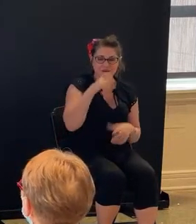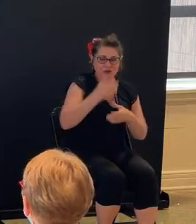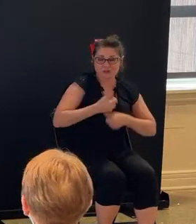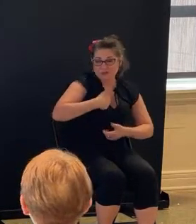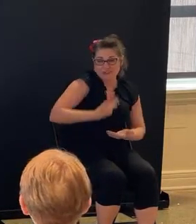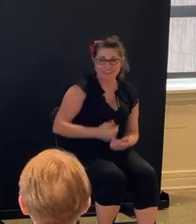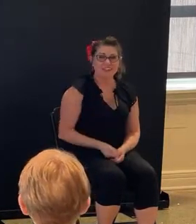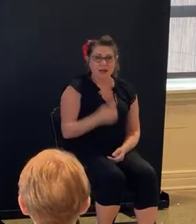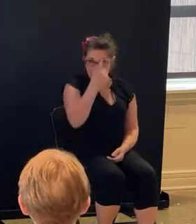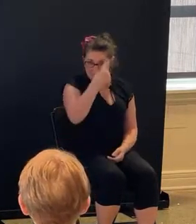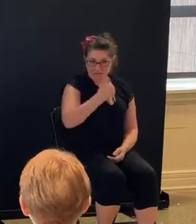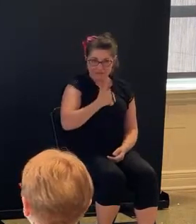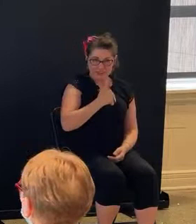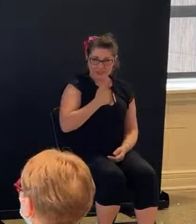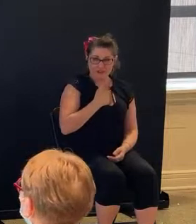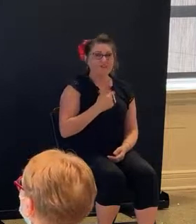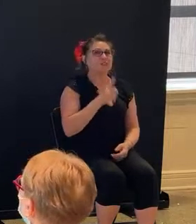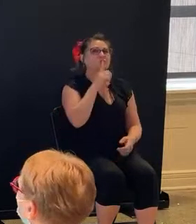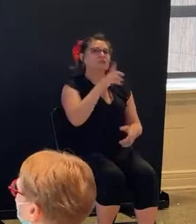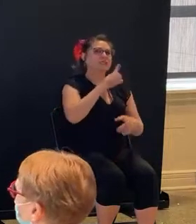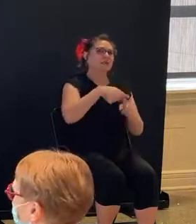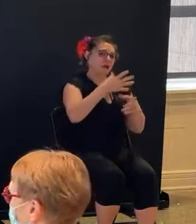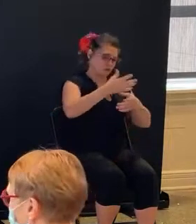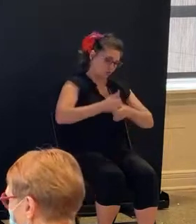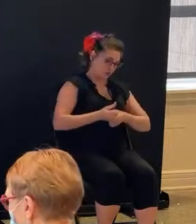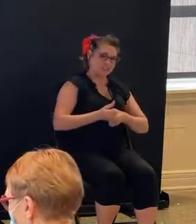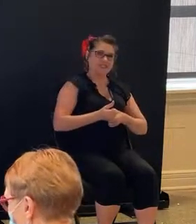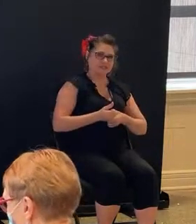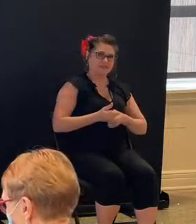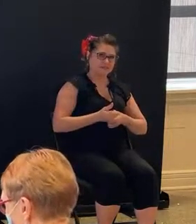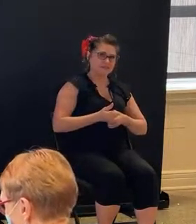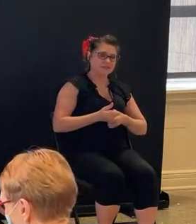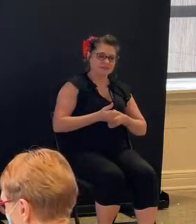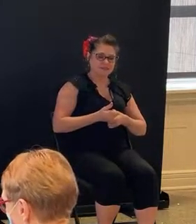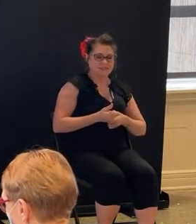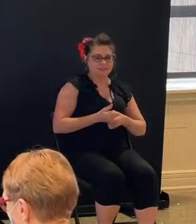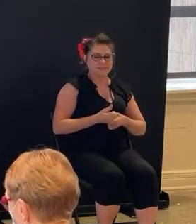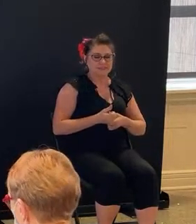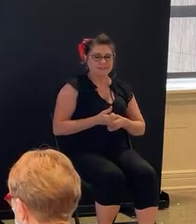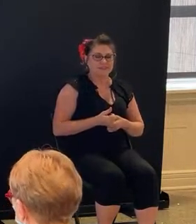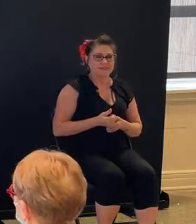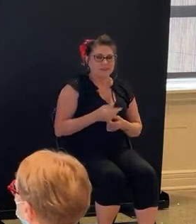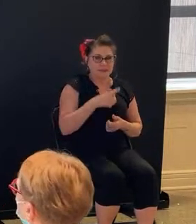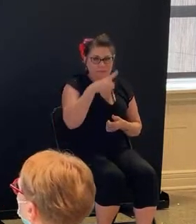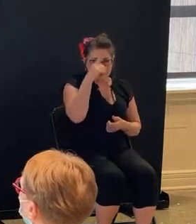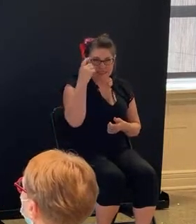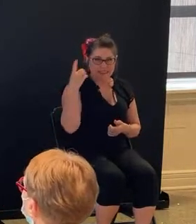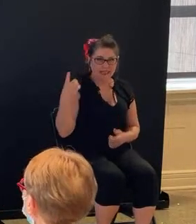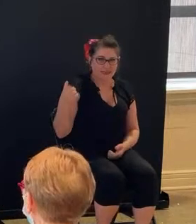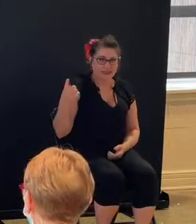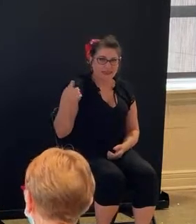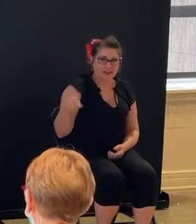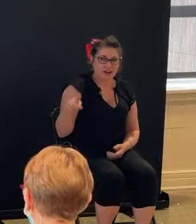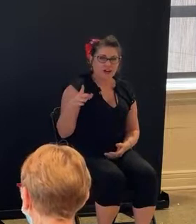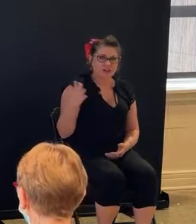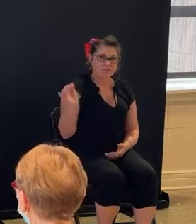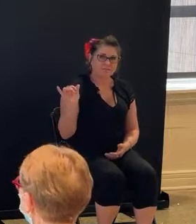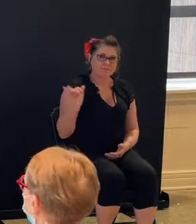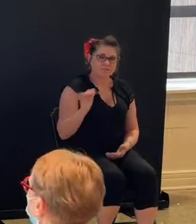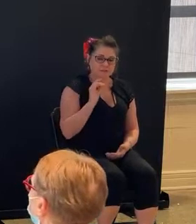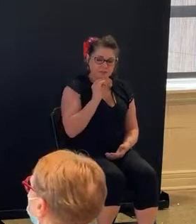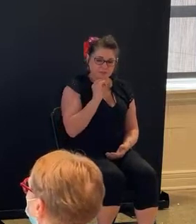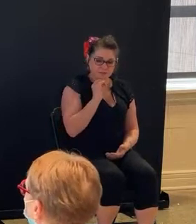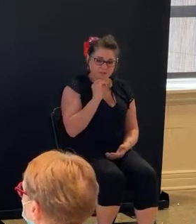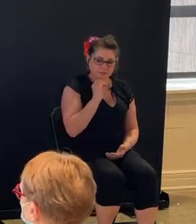so really, for me, it's always kind of a trust exercise, because they're, you know, it's kind of showing that you